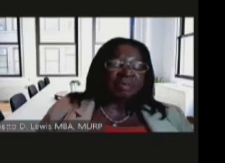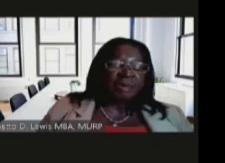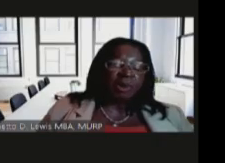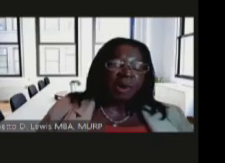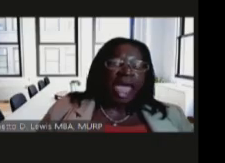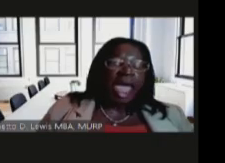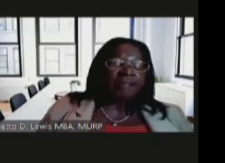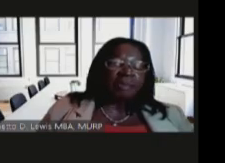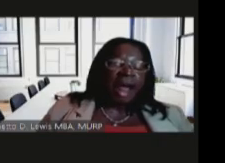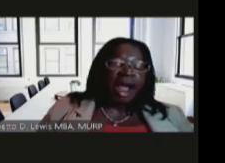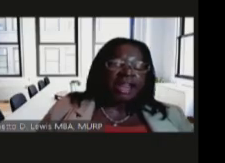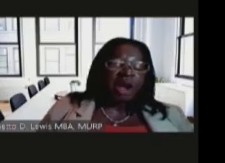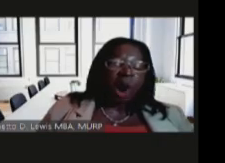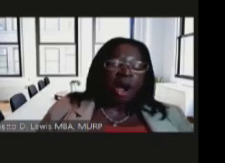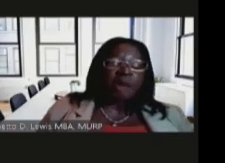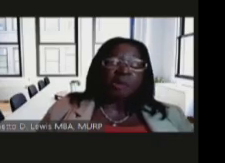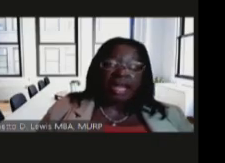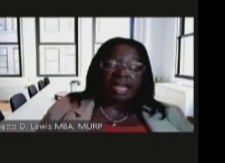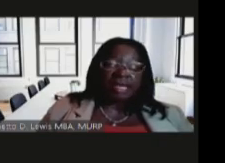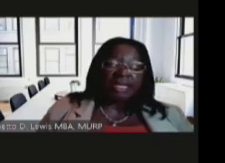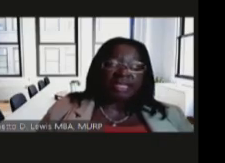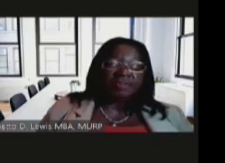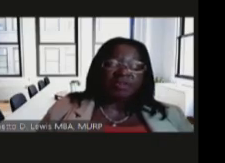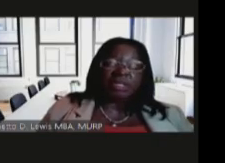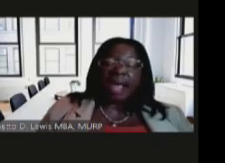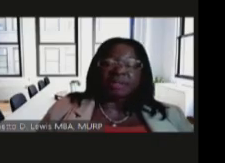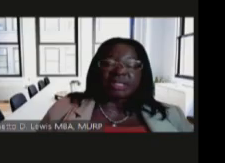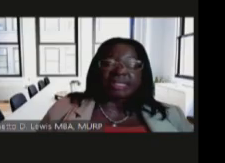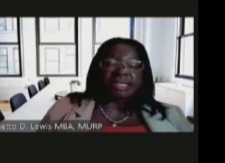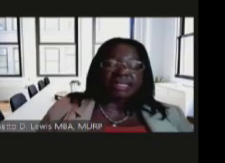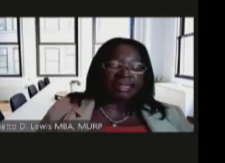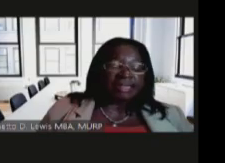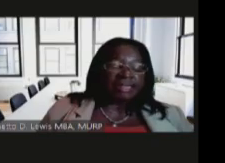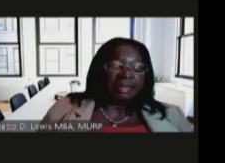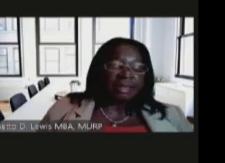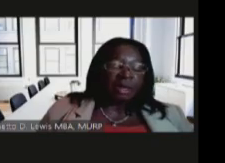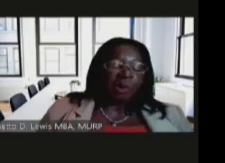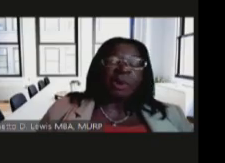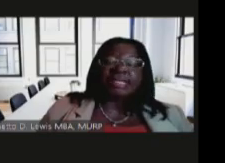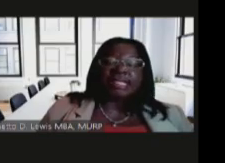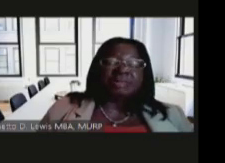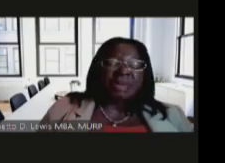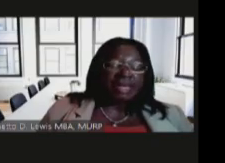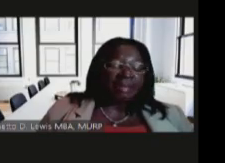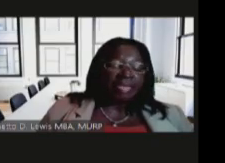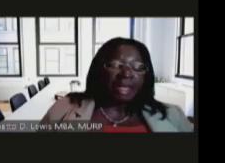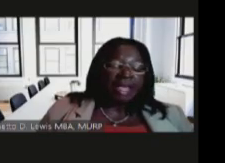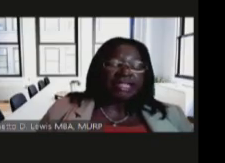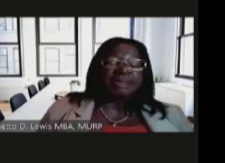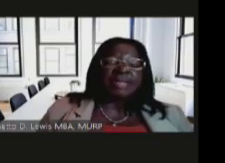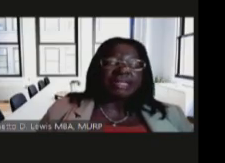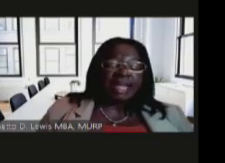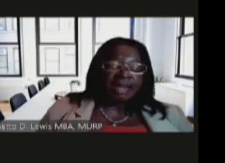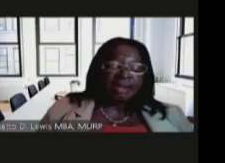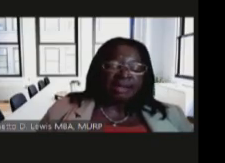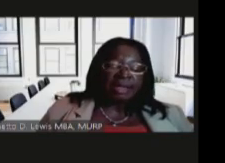4,127 people have applied and are awaiting lists for housing assistance. What does this mean?